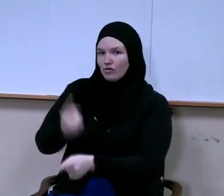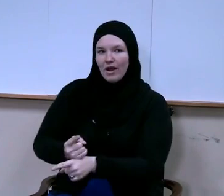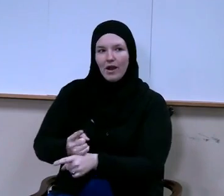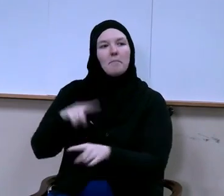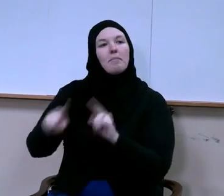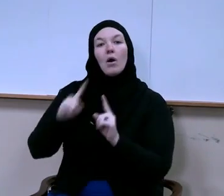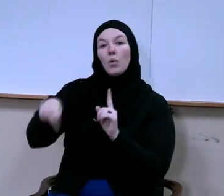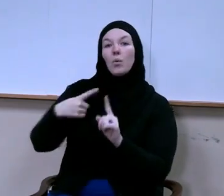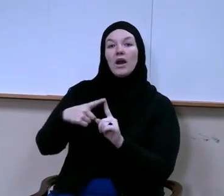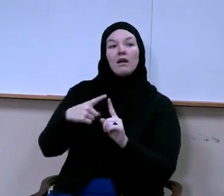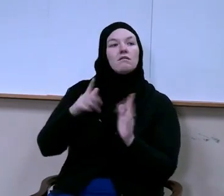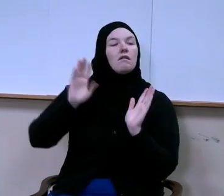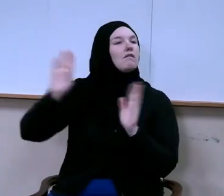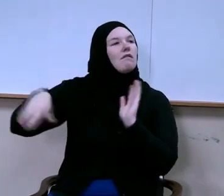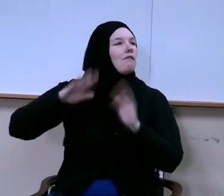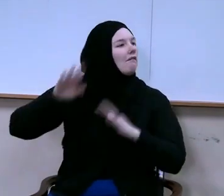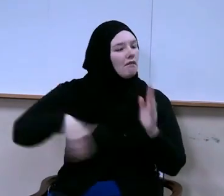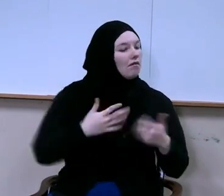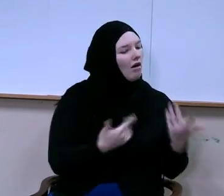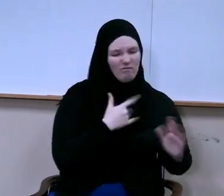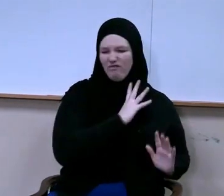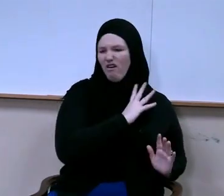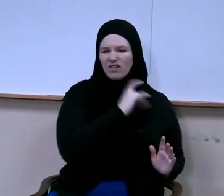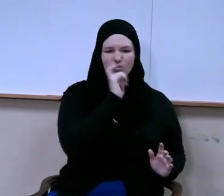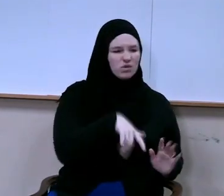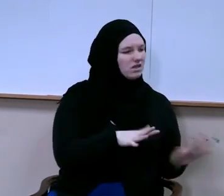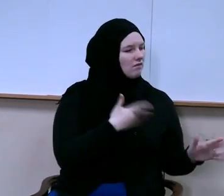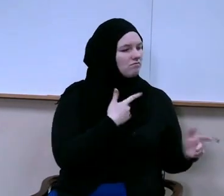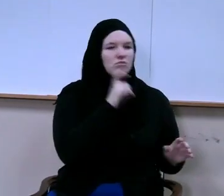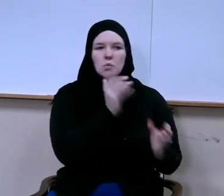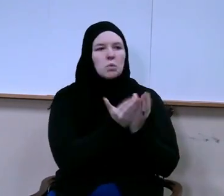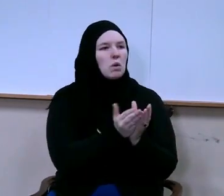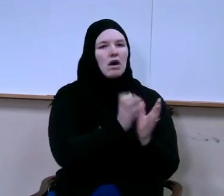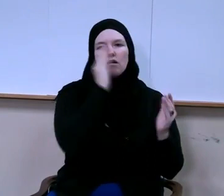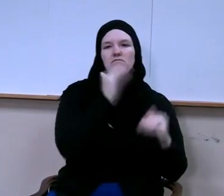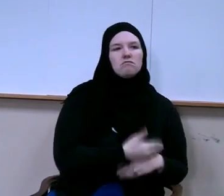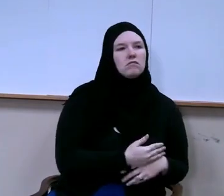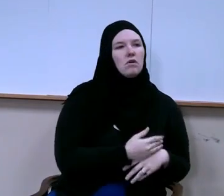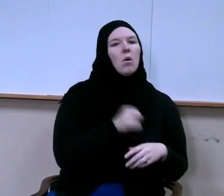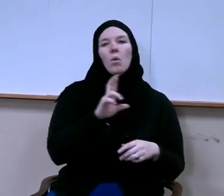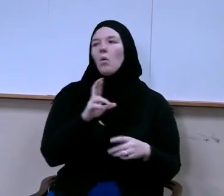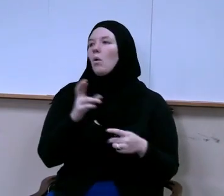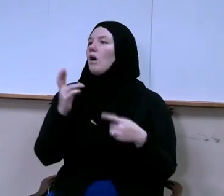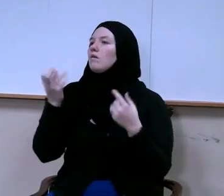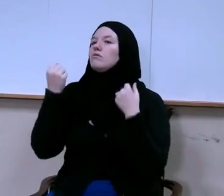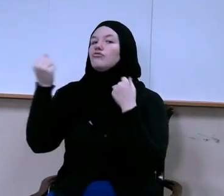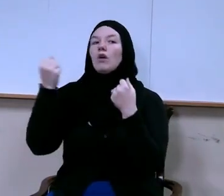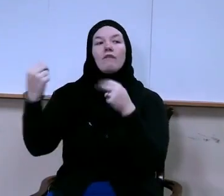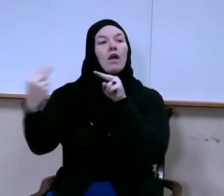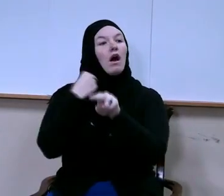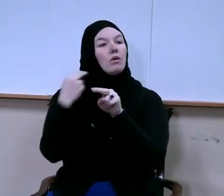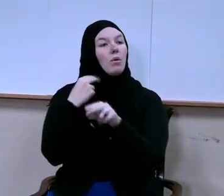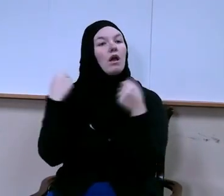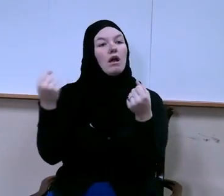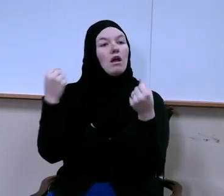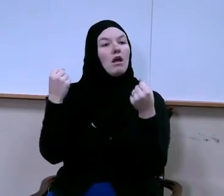away. So it is like somebody who knows everything what to do about his car. He got stuck in the highway and the